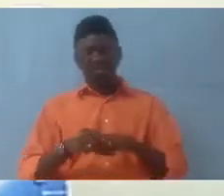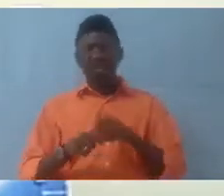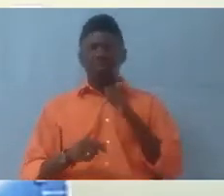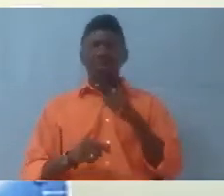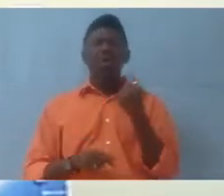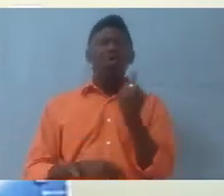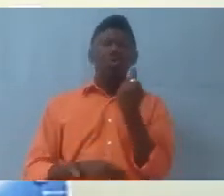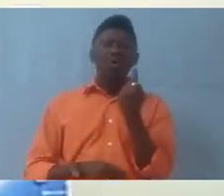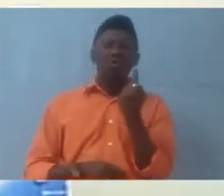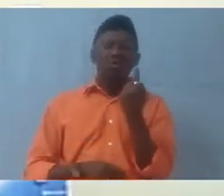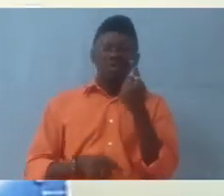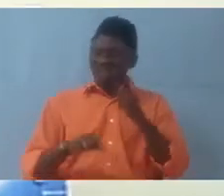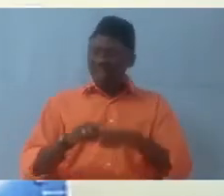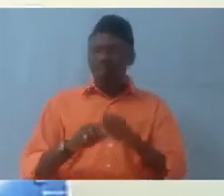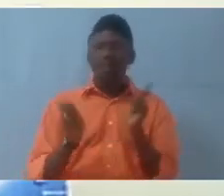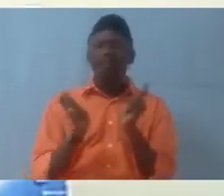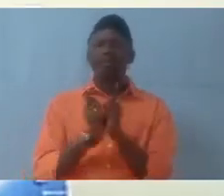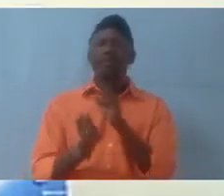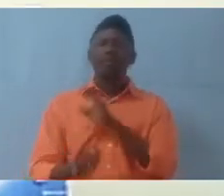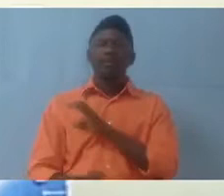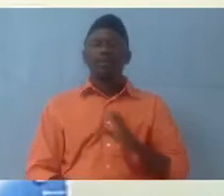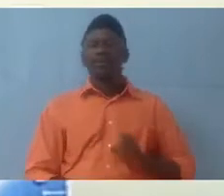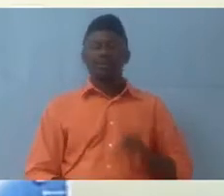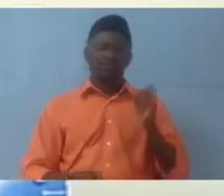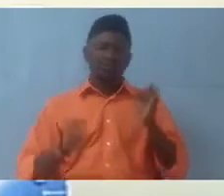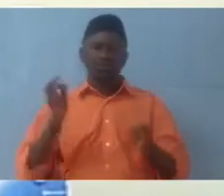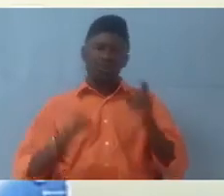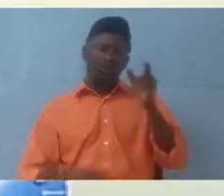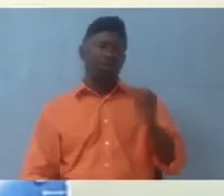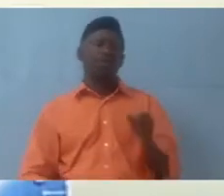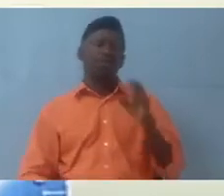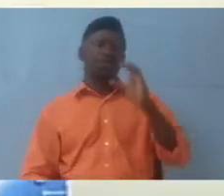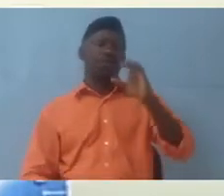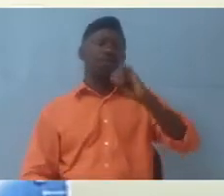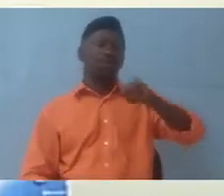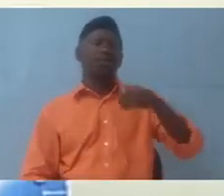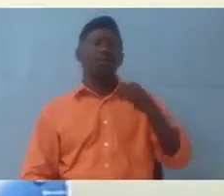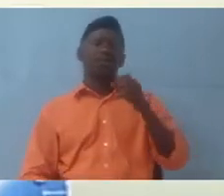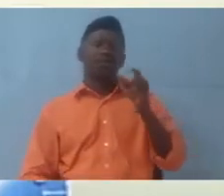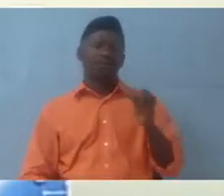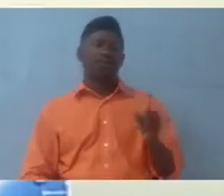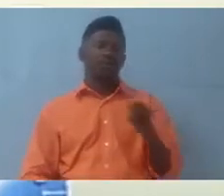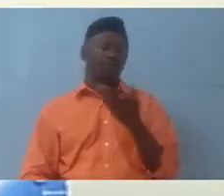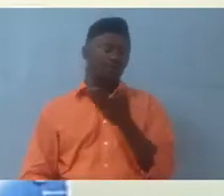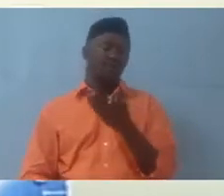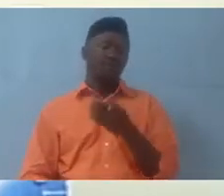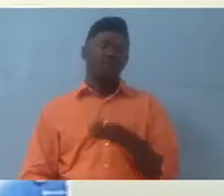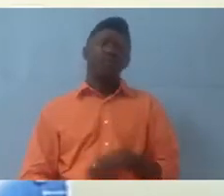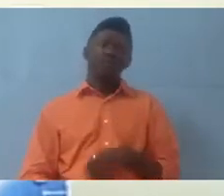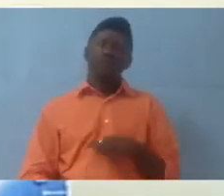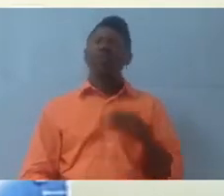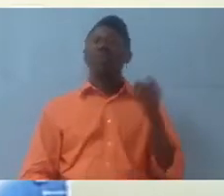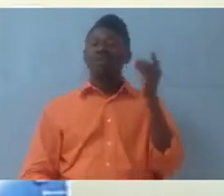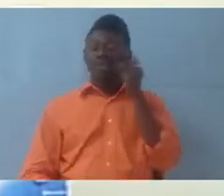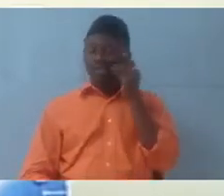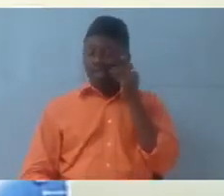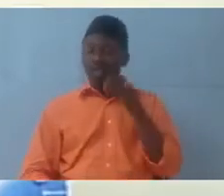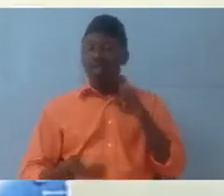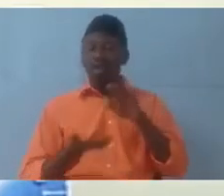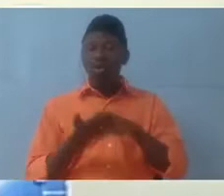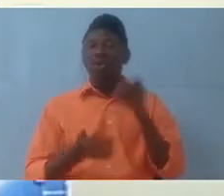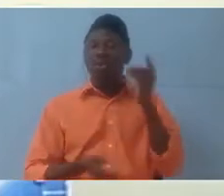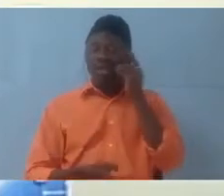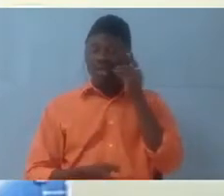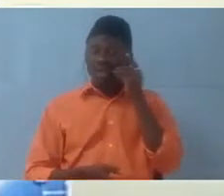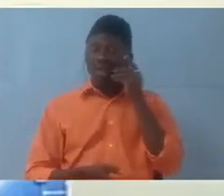na nek ñett bi ñenti yoon waye nak ben yoon rek la ci jakarlo chief justice. Which was the day immediately after the judgment. Li moy bes bi nga xamne ni moy